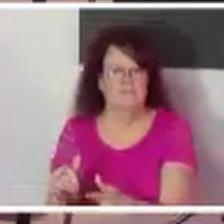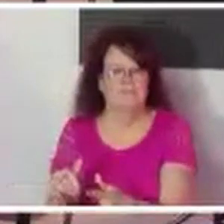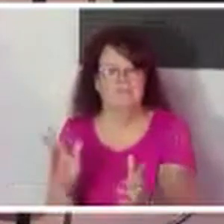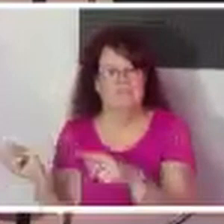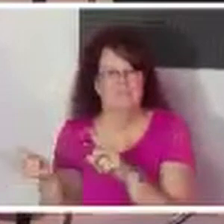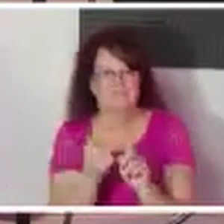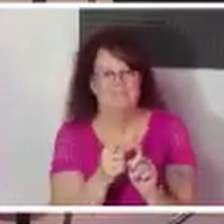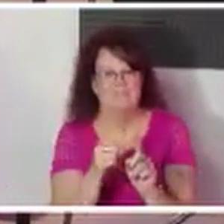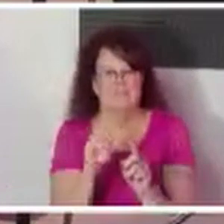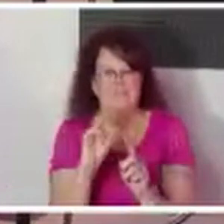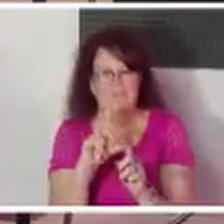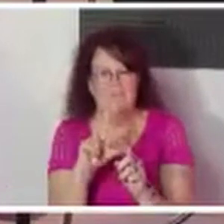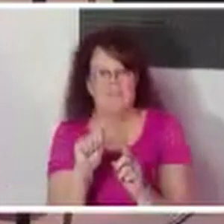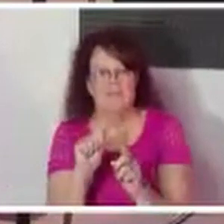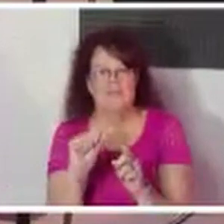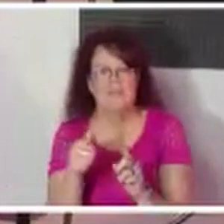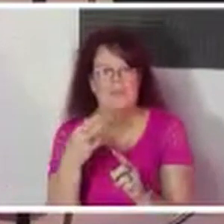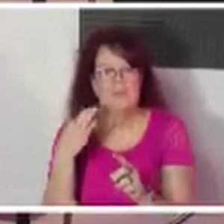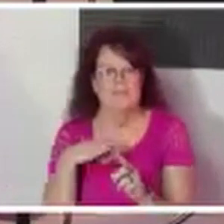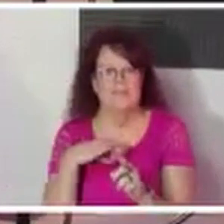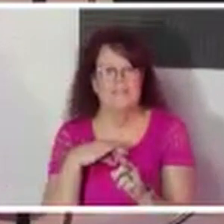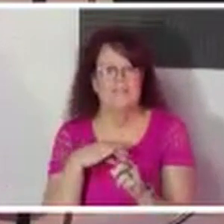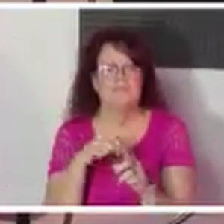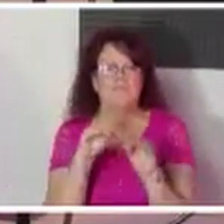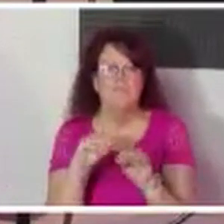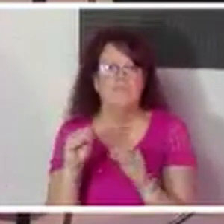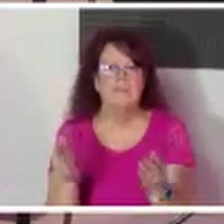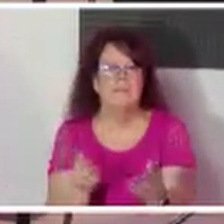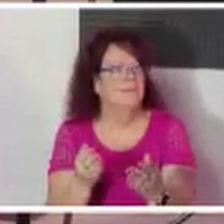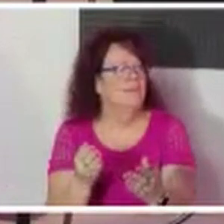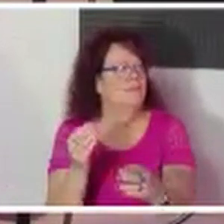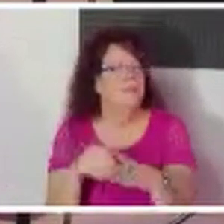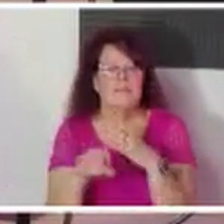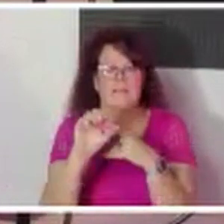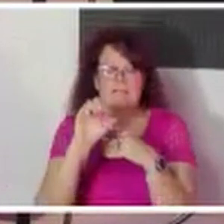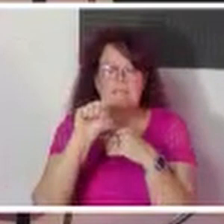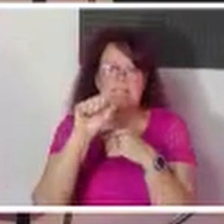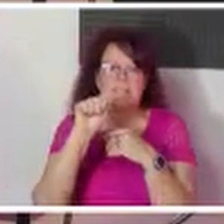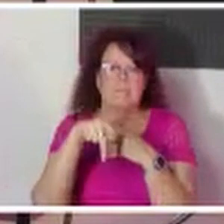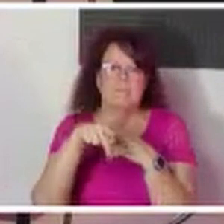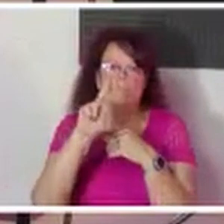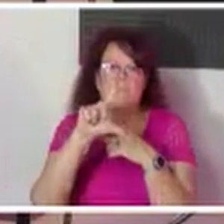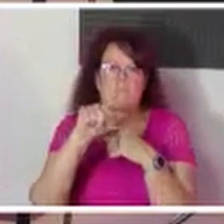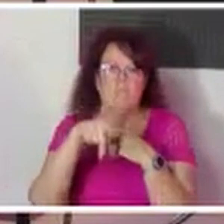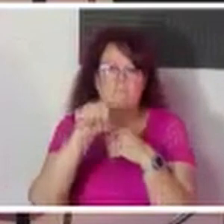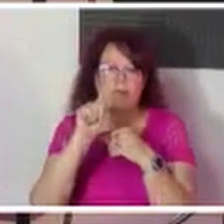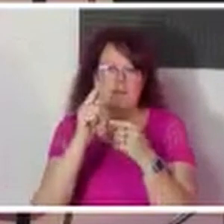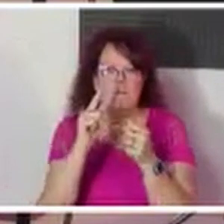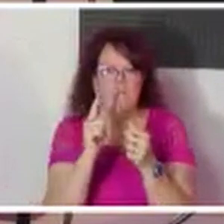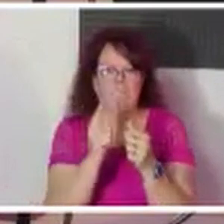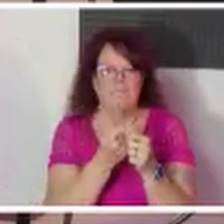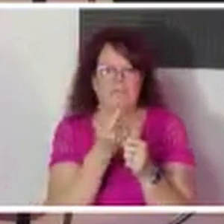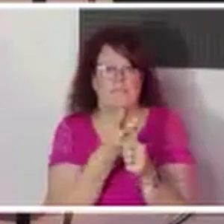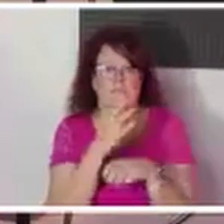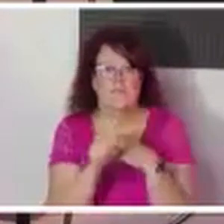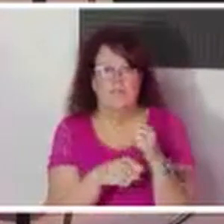California has. So we relocated, and I was in Sapulpa, Oklahoma for some formative years, which is a